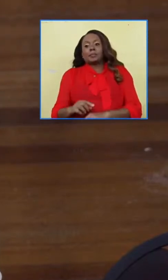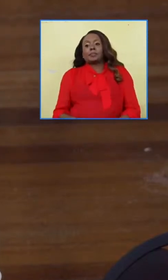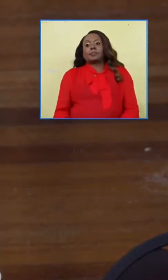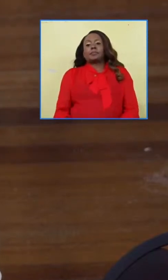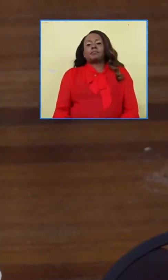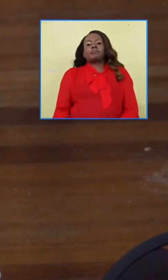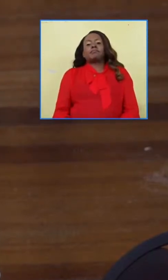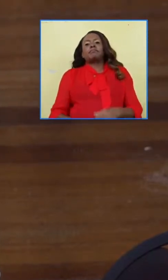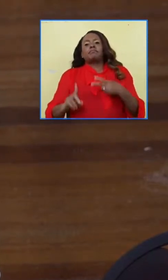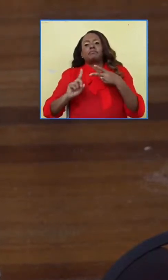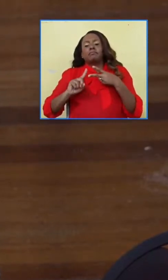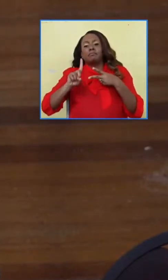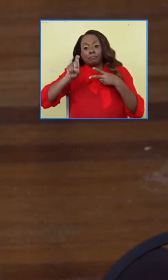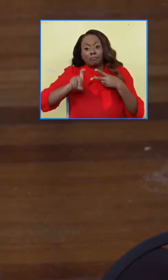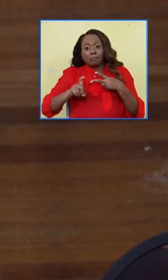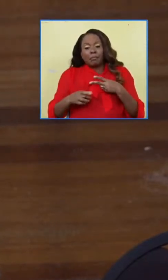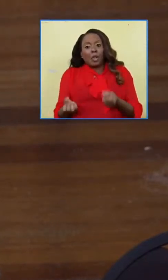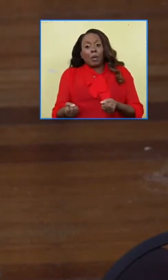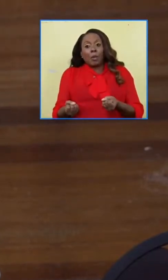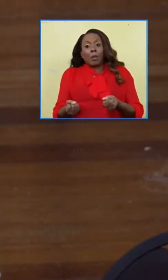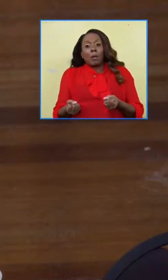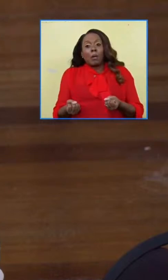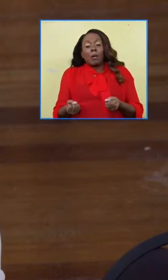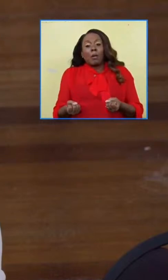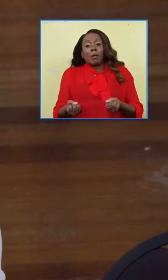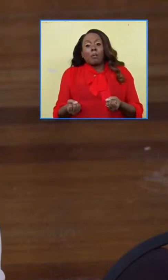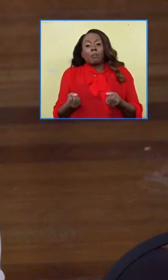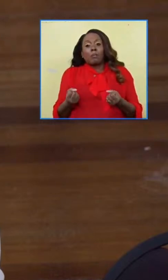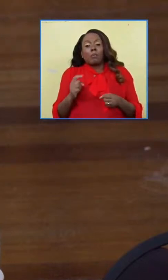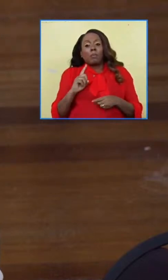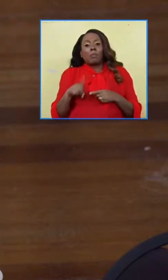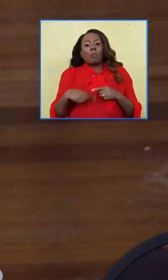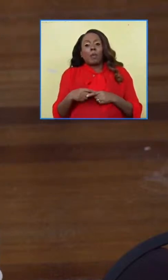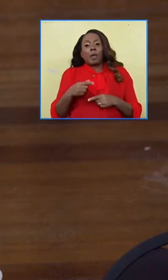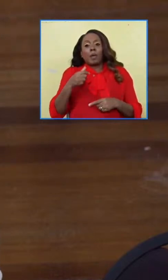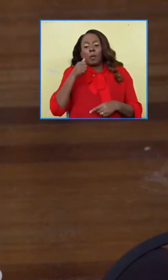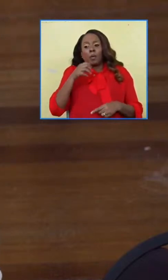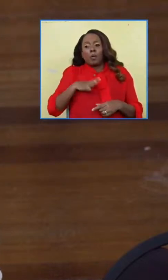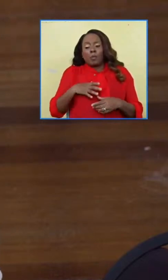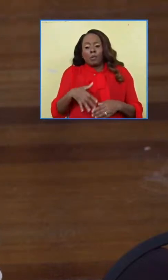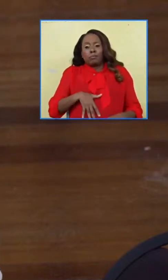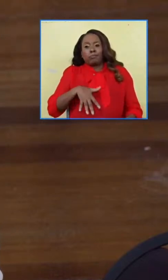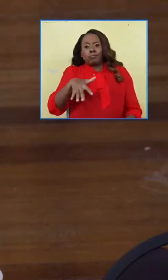number of children that women have today. Again, if anybody knows the answer,